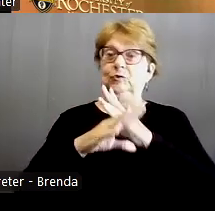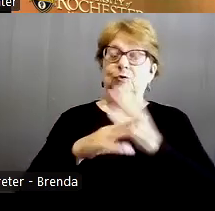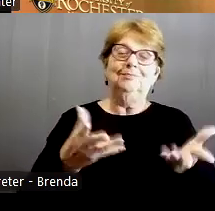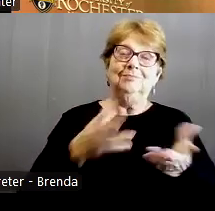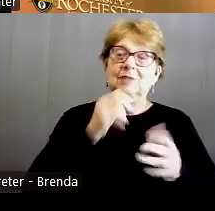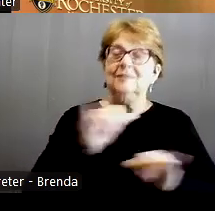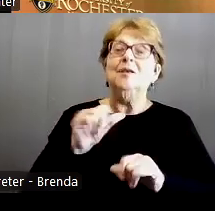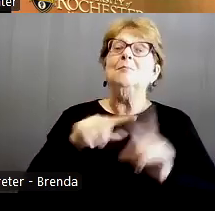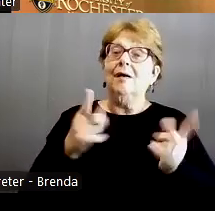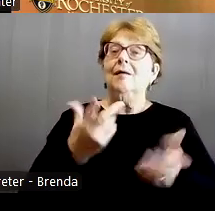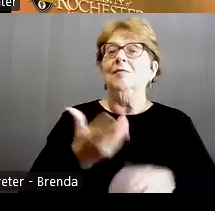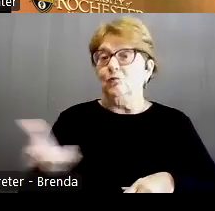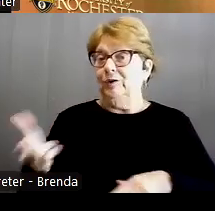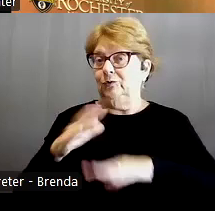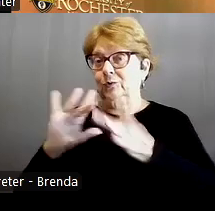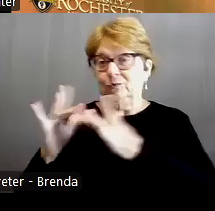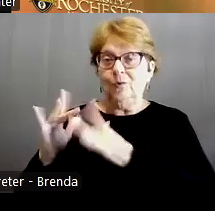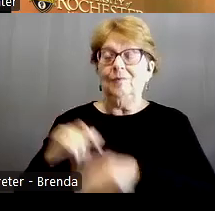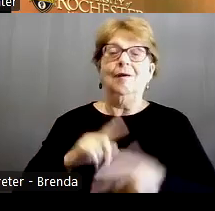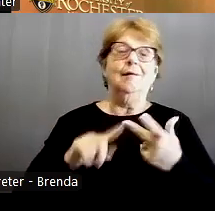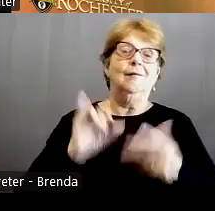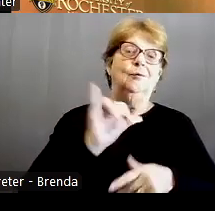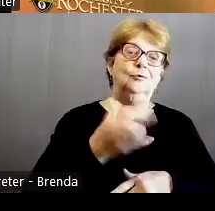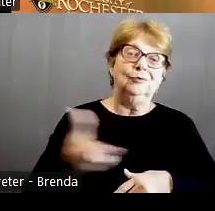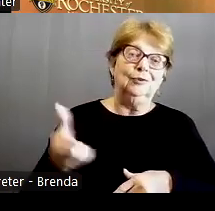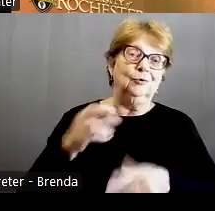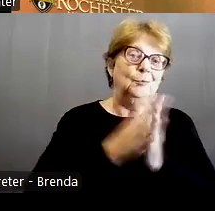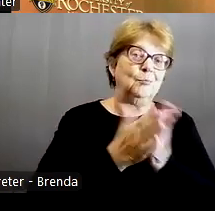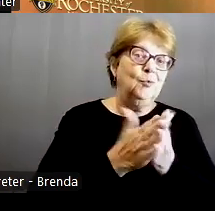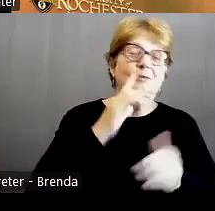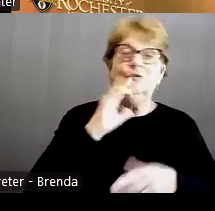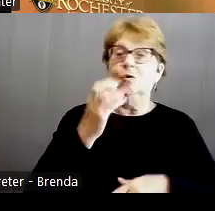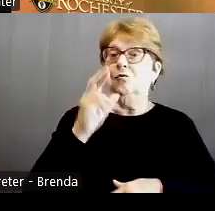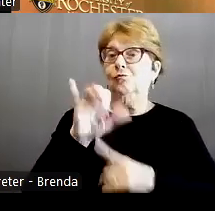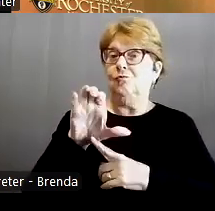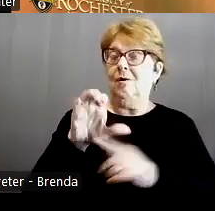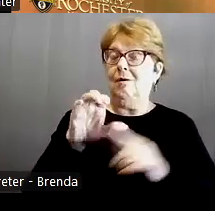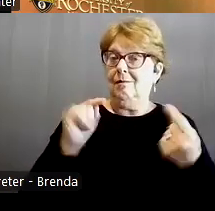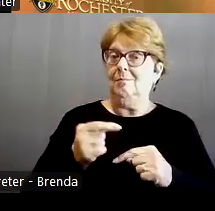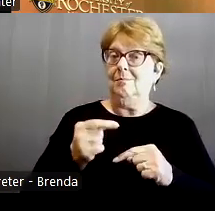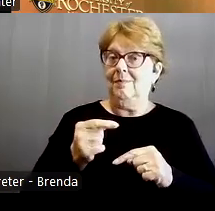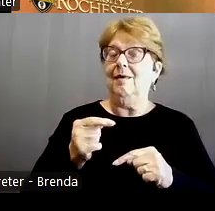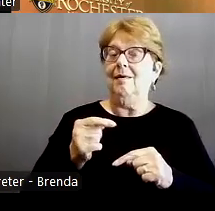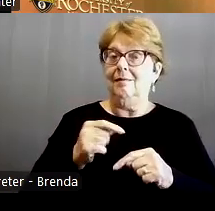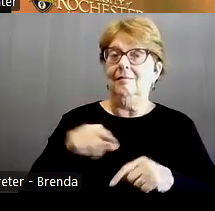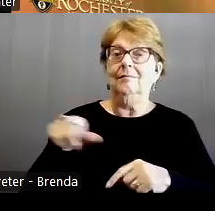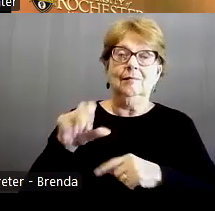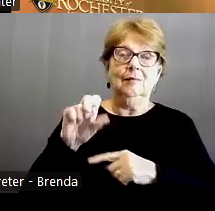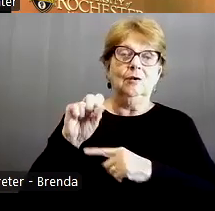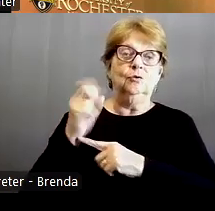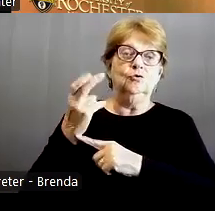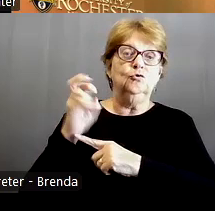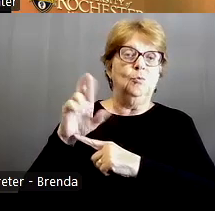resources online. There's also resources, books. For chronic pain, for example, Howard Schubner's book is a workbook that patients can work with